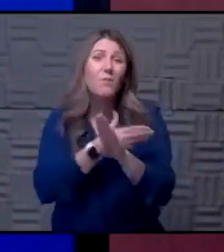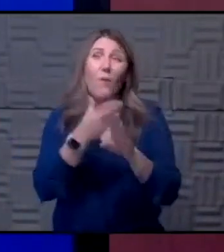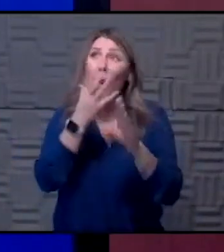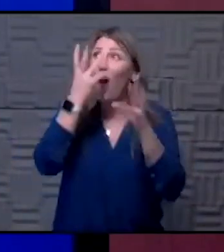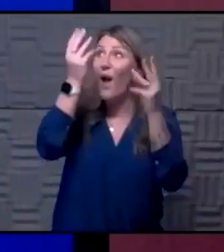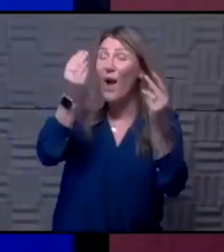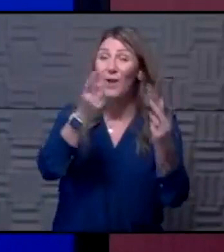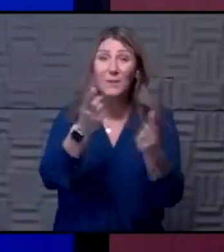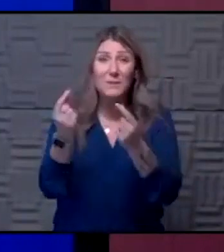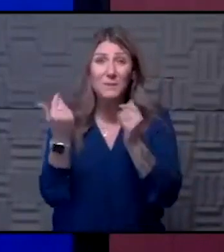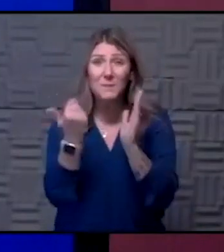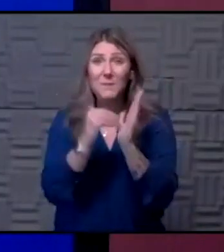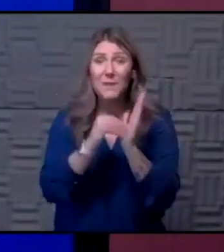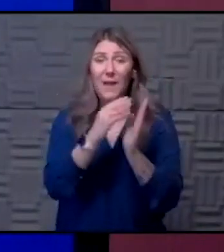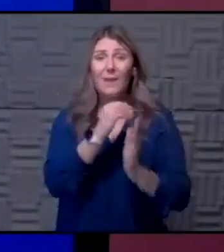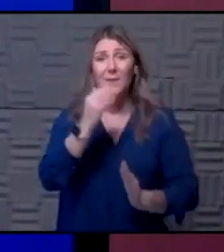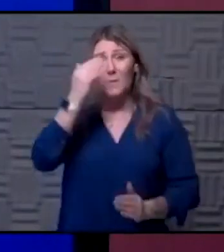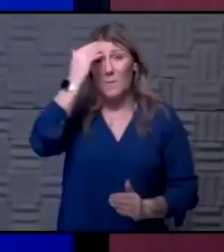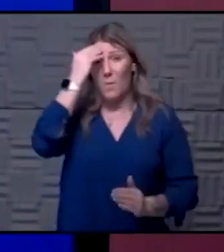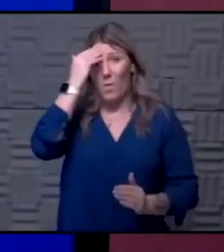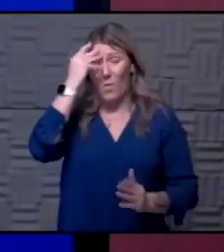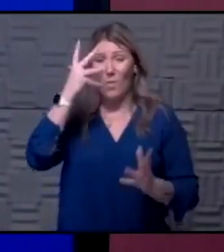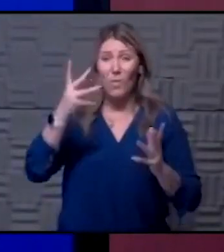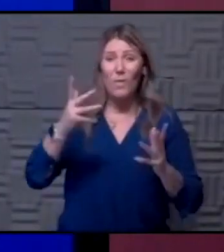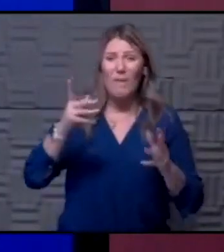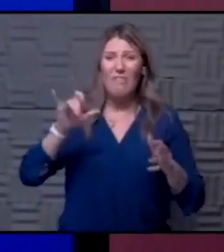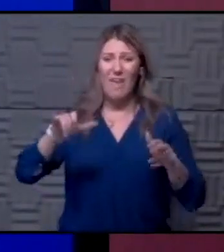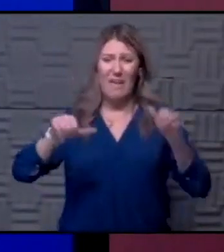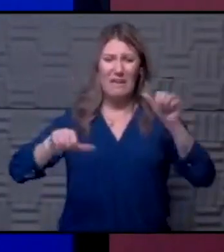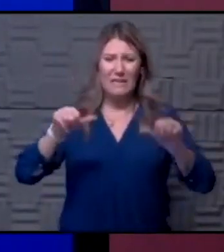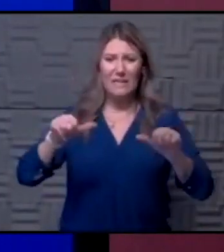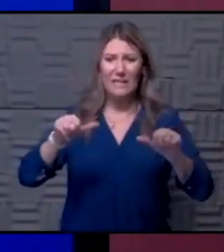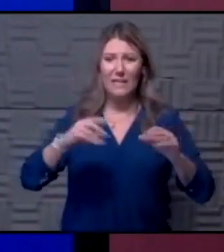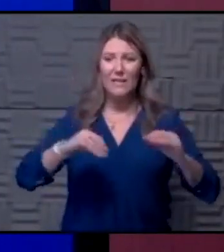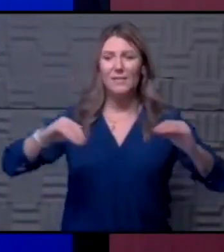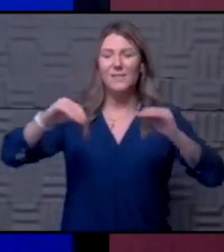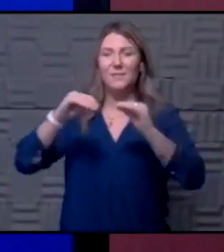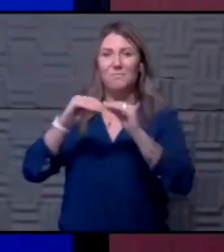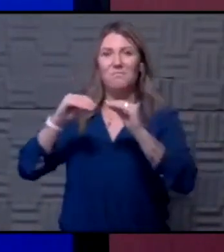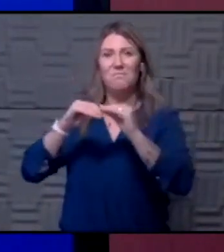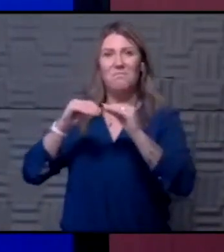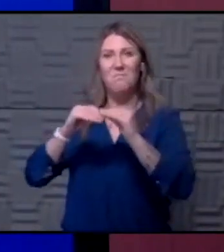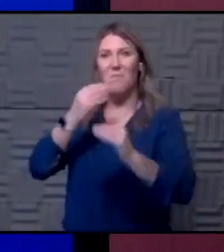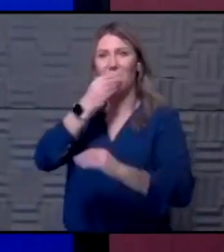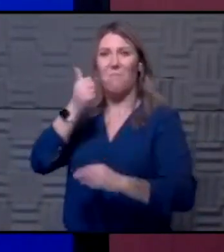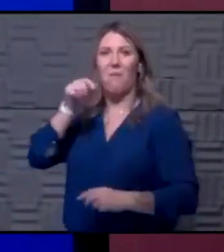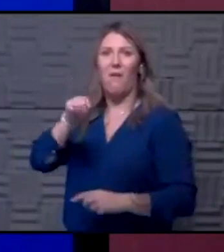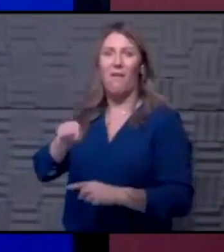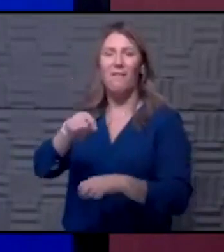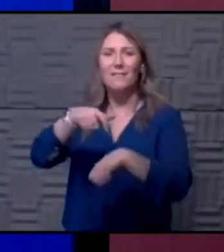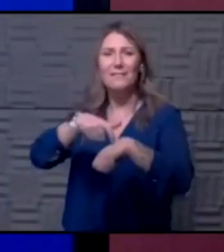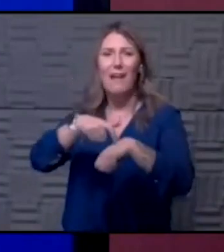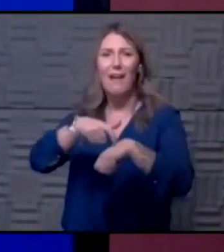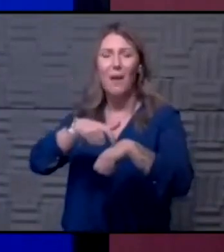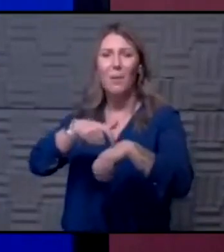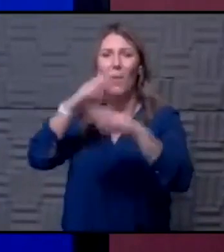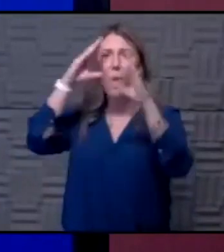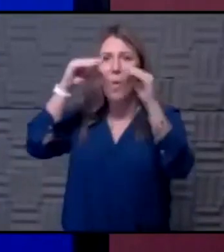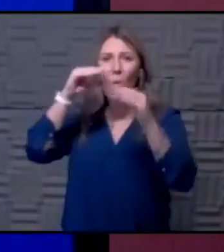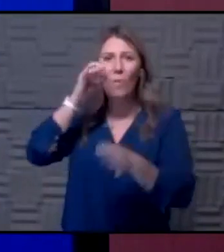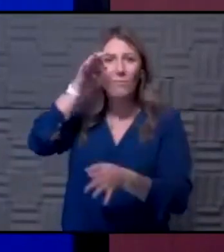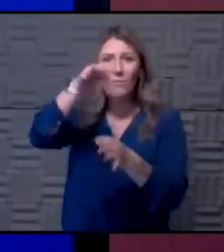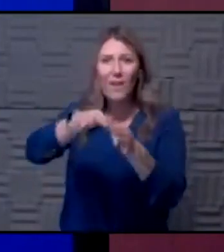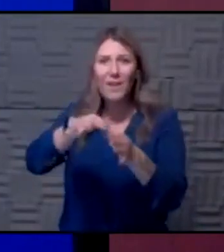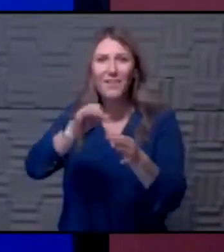and do that and know that the wrestling match is much more on our side. Time, hope,